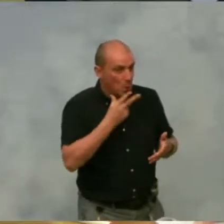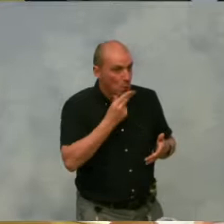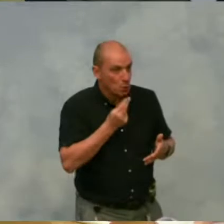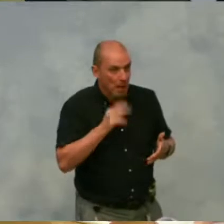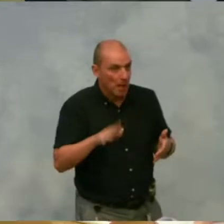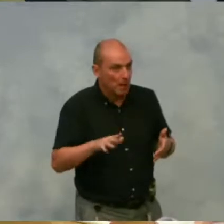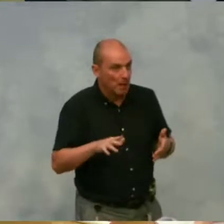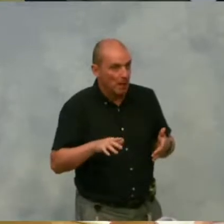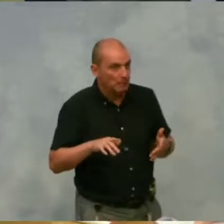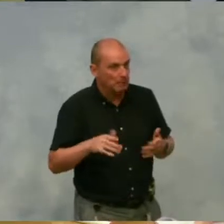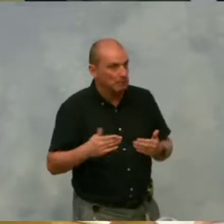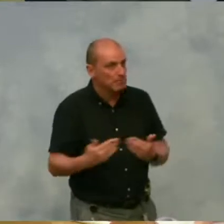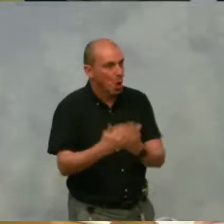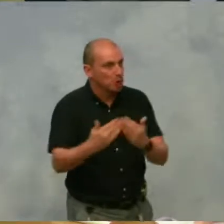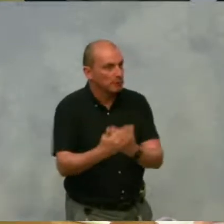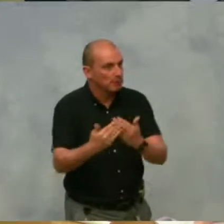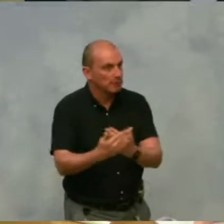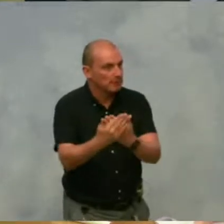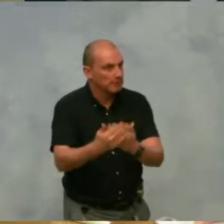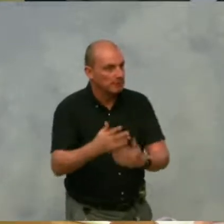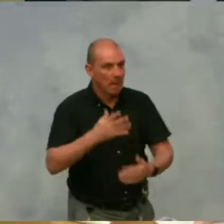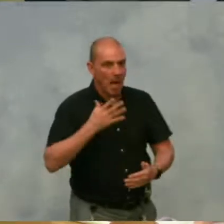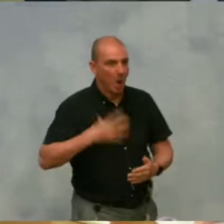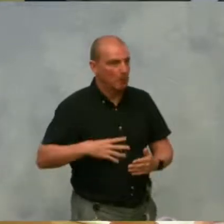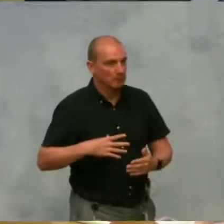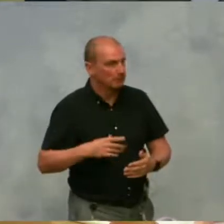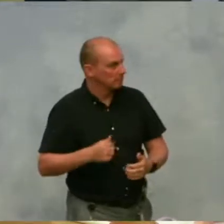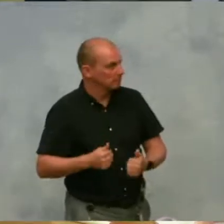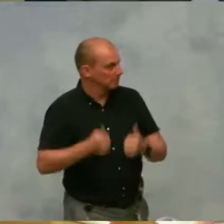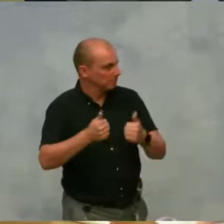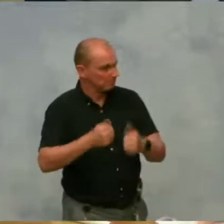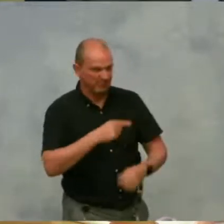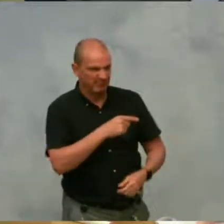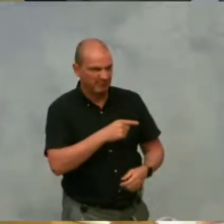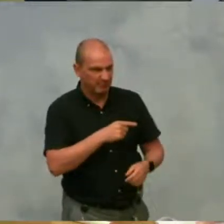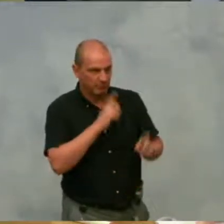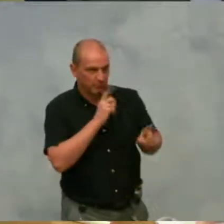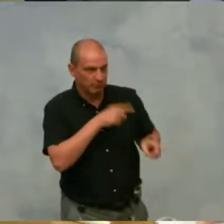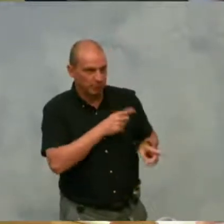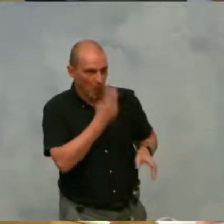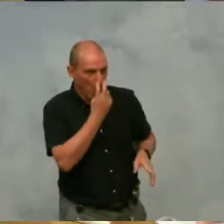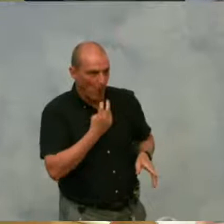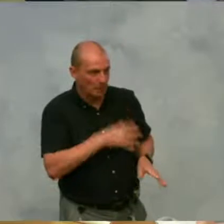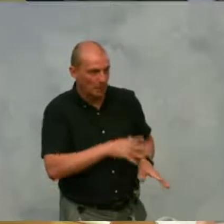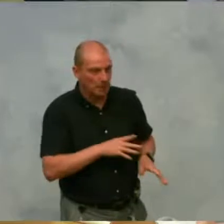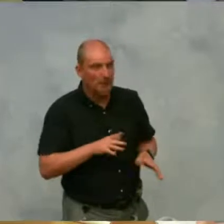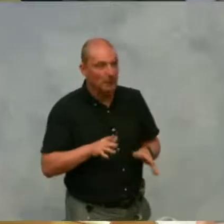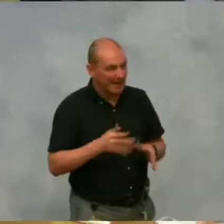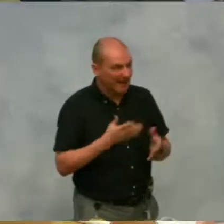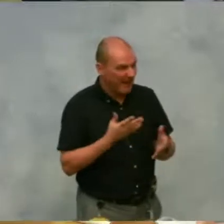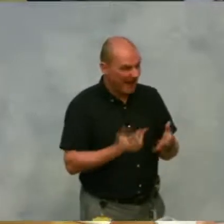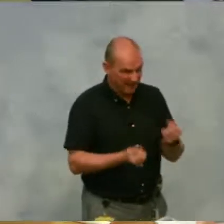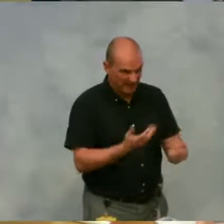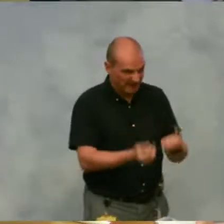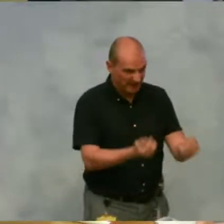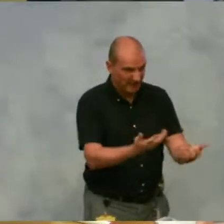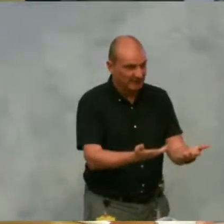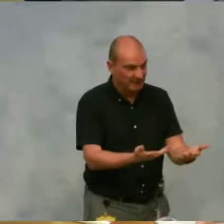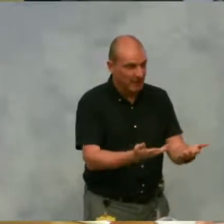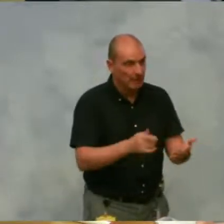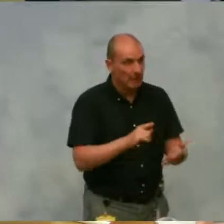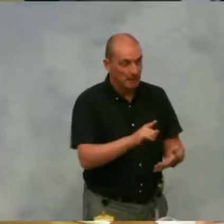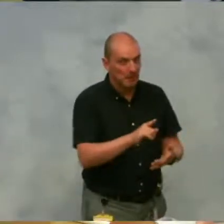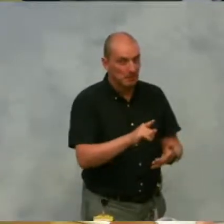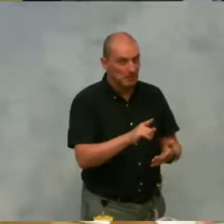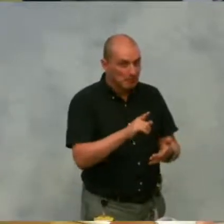want to modernise and have better systems. So, but I'm happy to take the point with regards to the